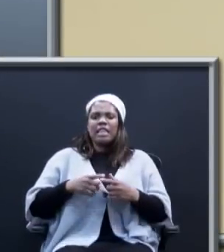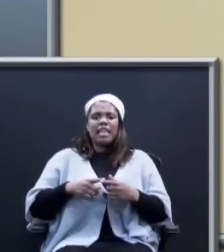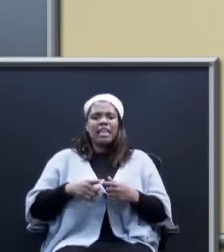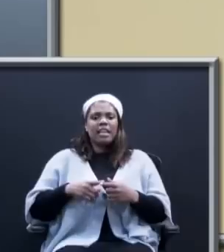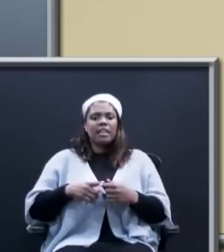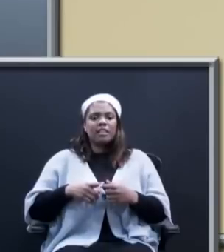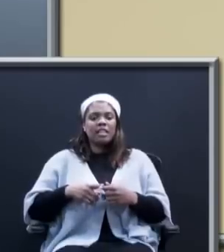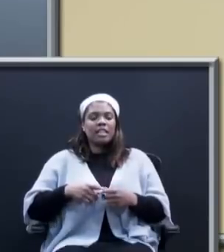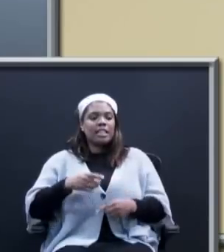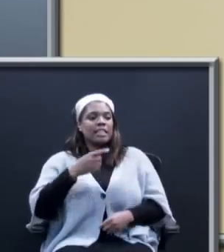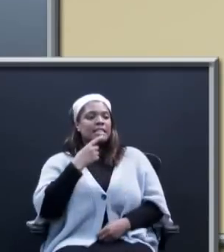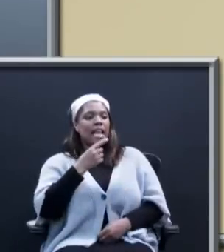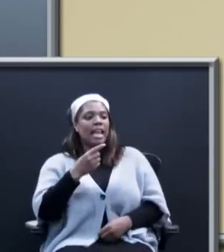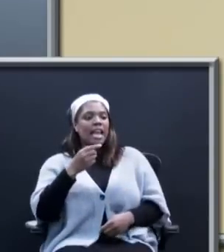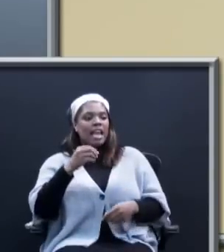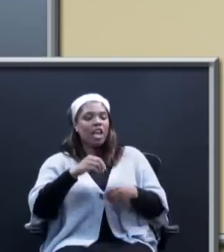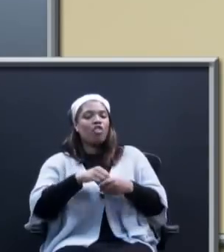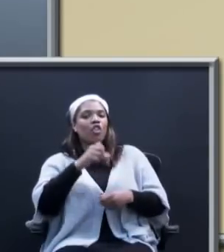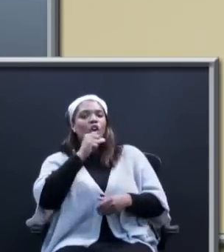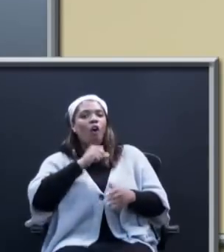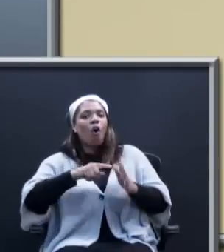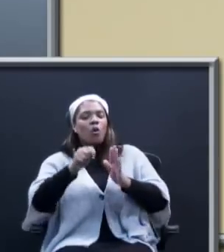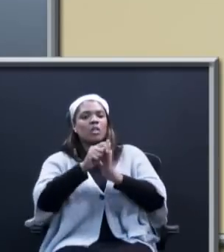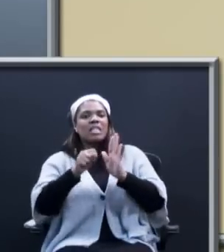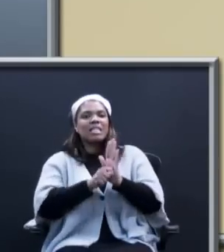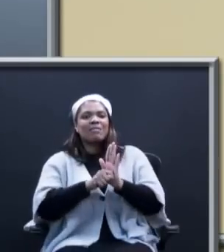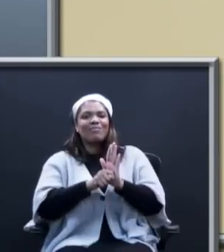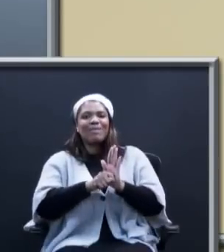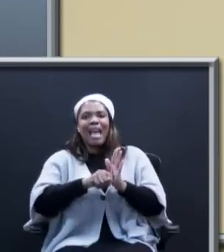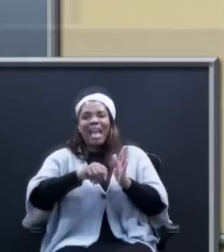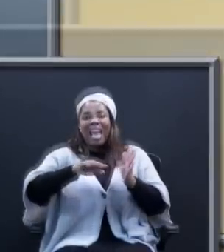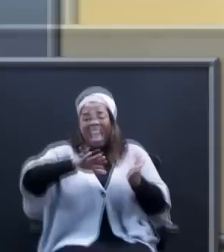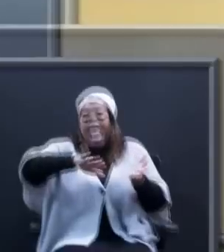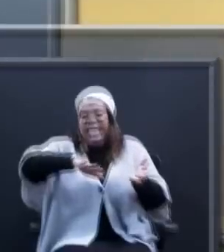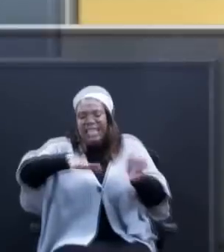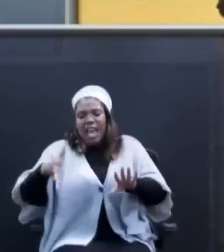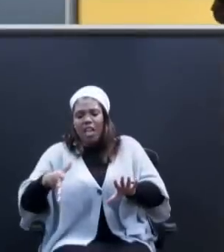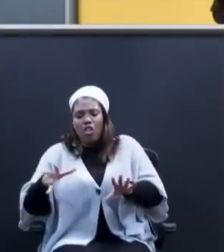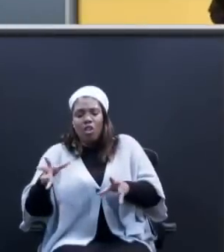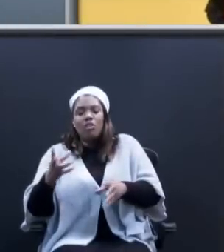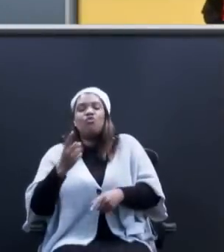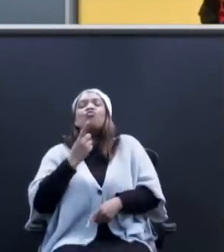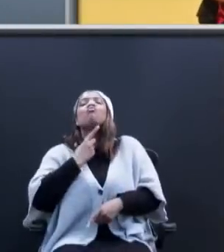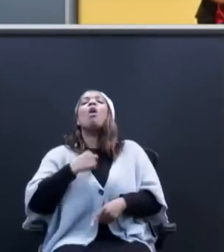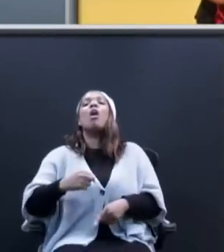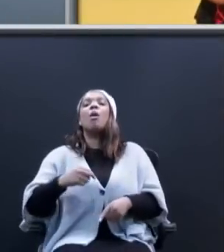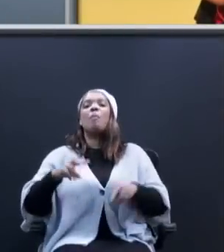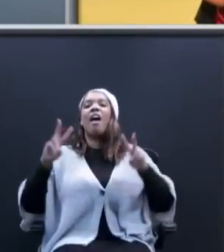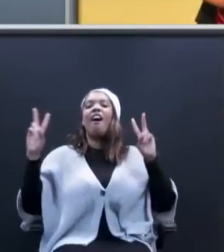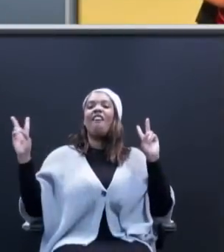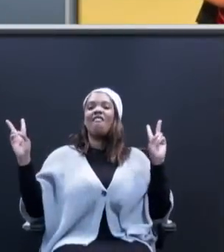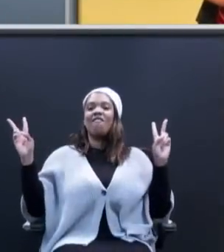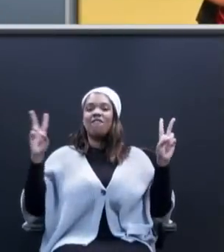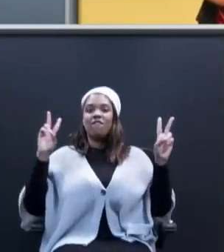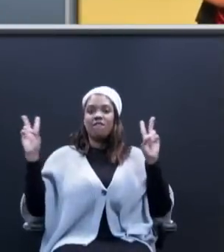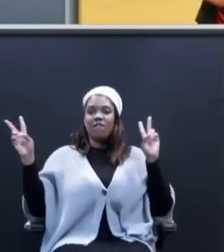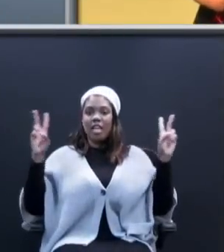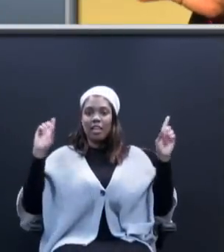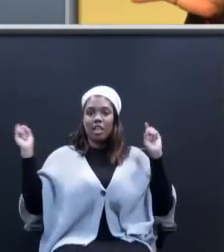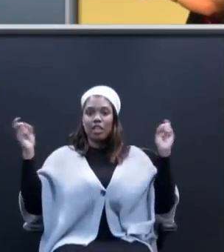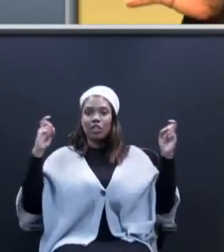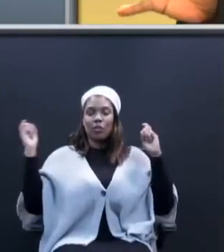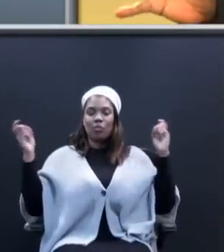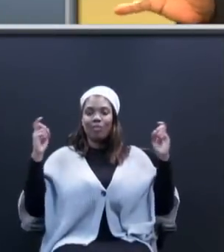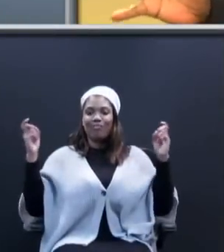pass the saying that is written. Go ahead. Death is swallowed up in victory. Then there will be no more dying, sisters and brothers. This